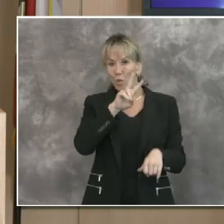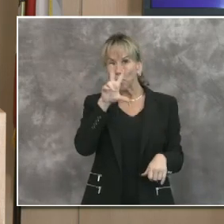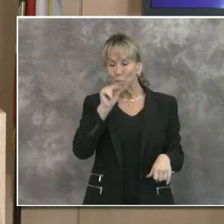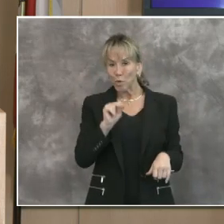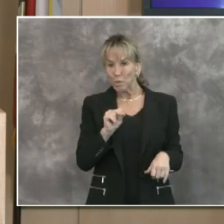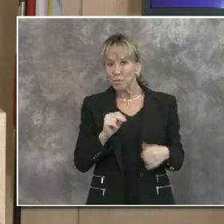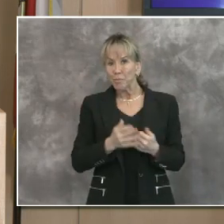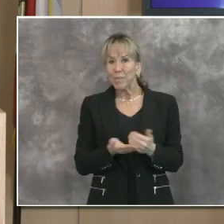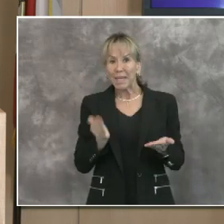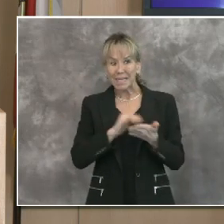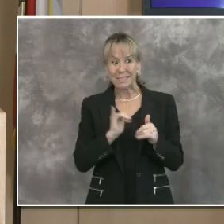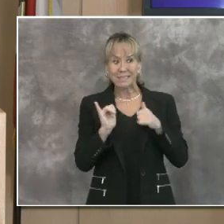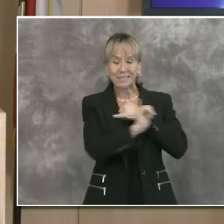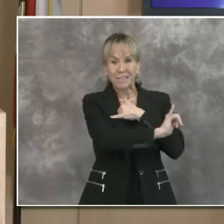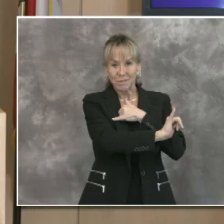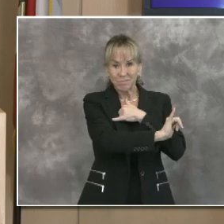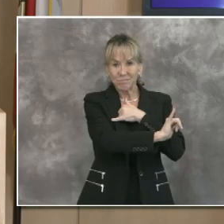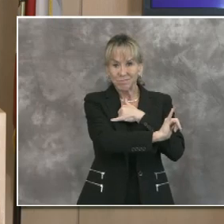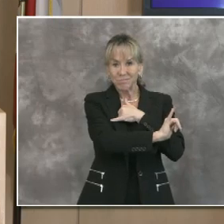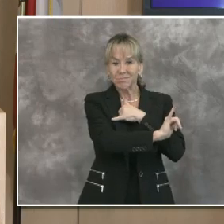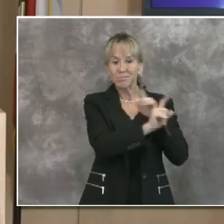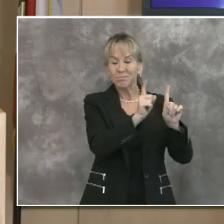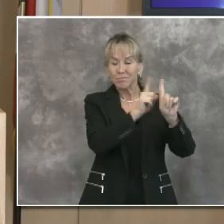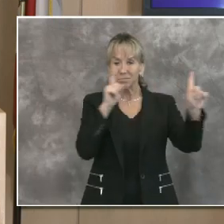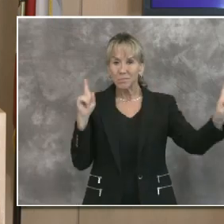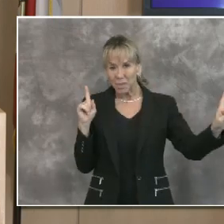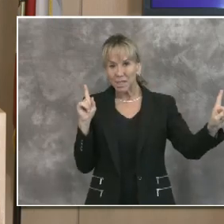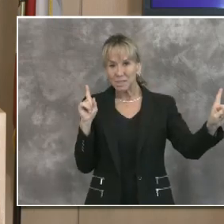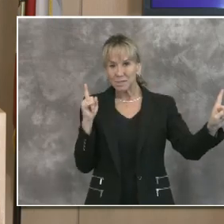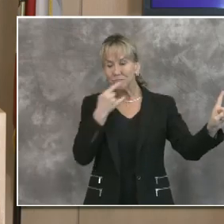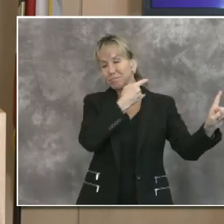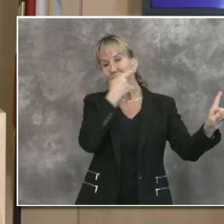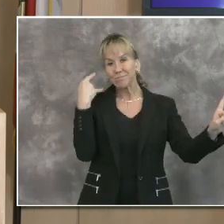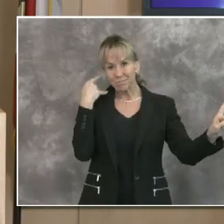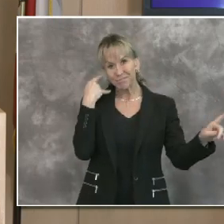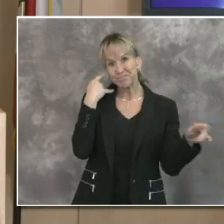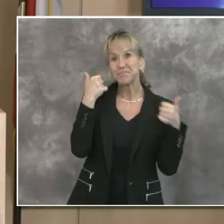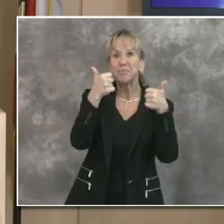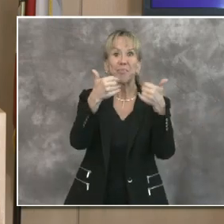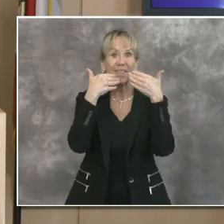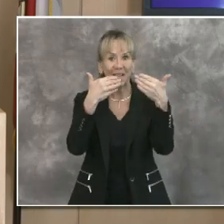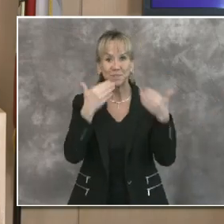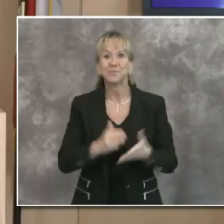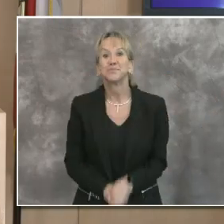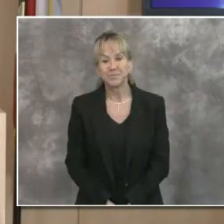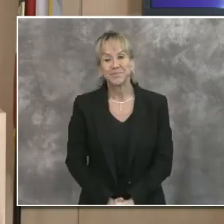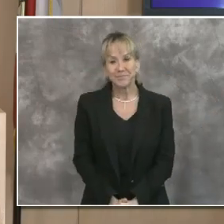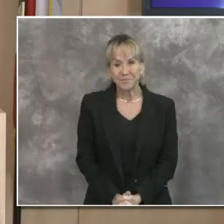again, stay in place, maintain space, and cover your face. Thank you.